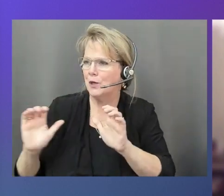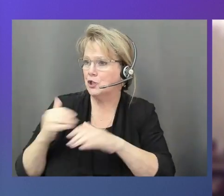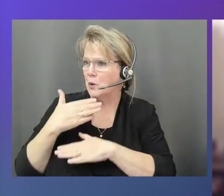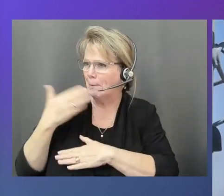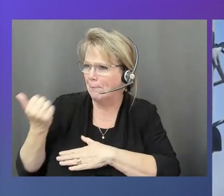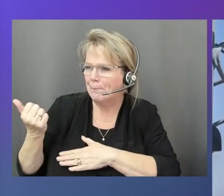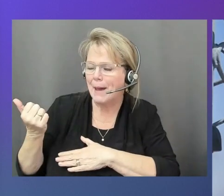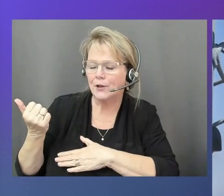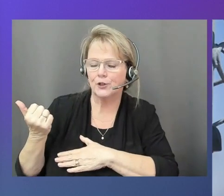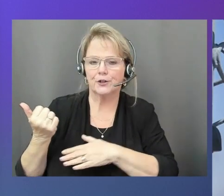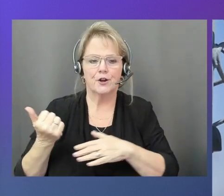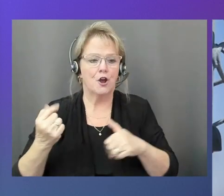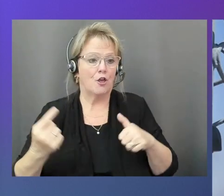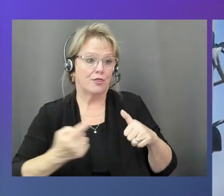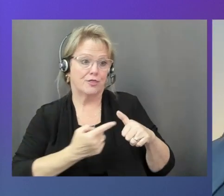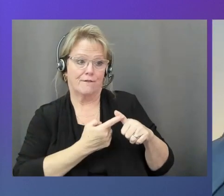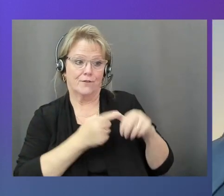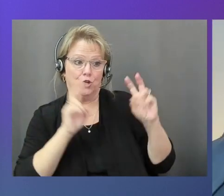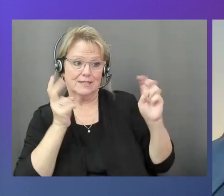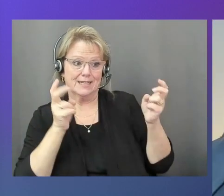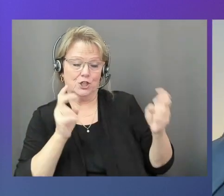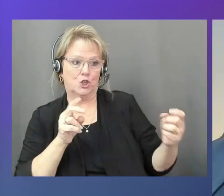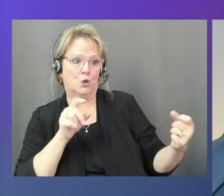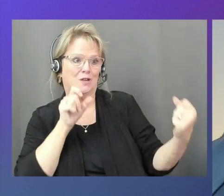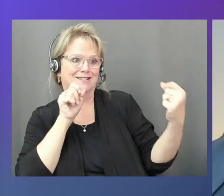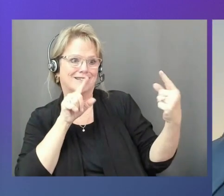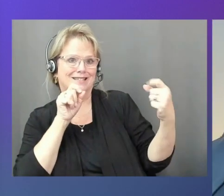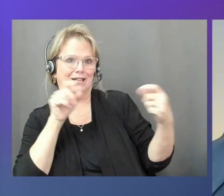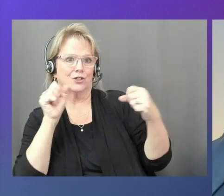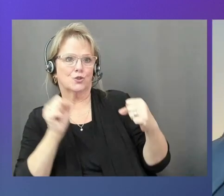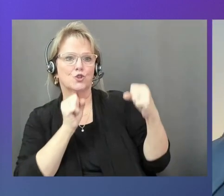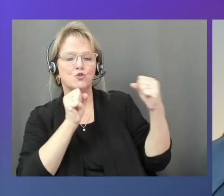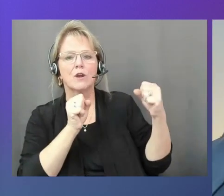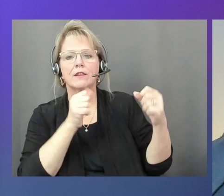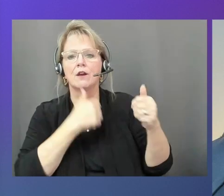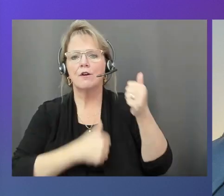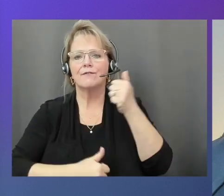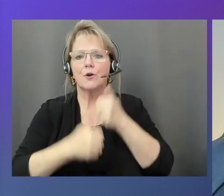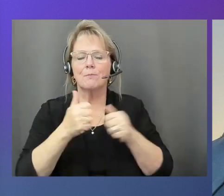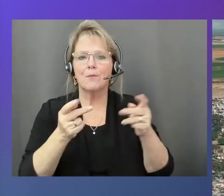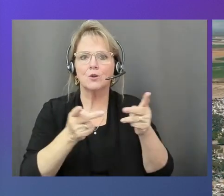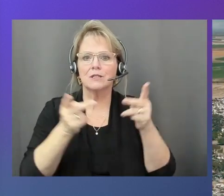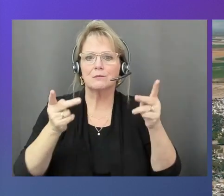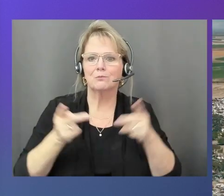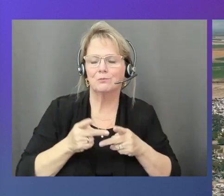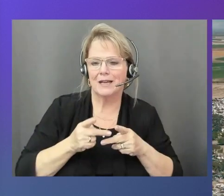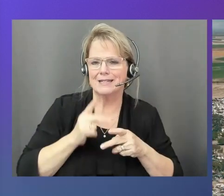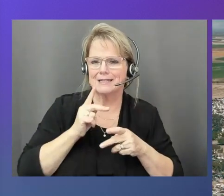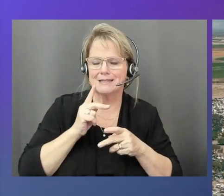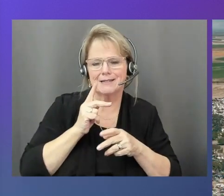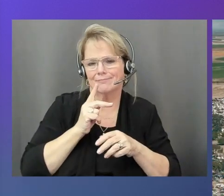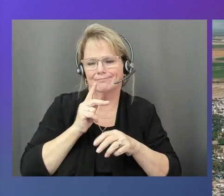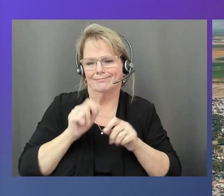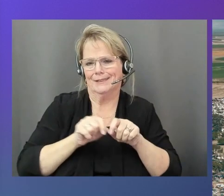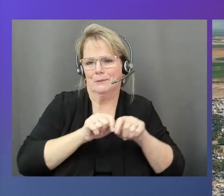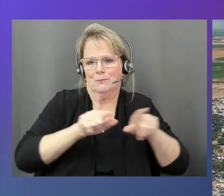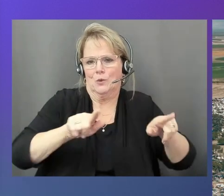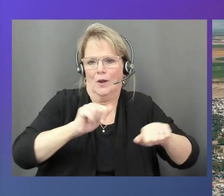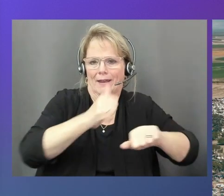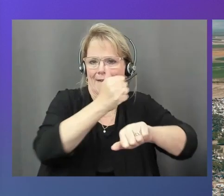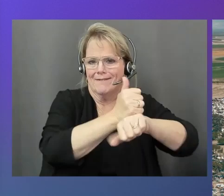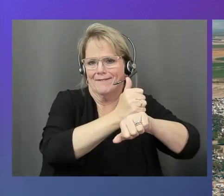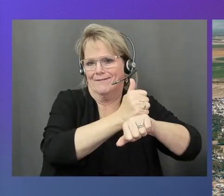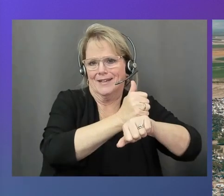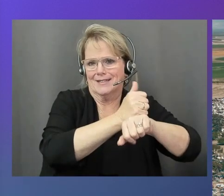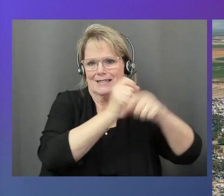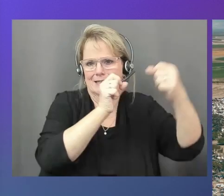into was signal strength. For most sites, deploying a fixed wireless signal wasn't a problem. We could easily get line of sight and